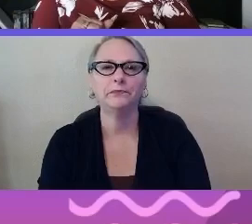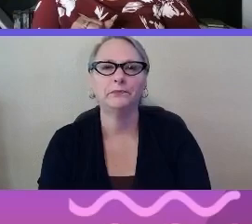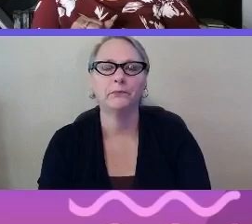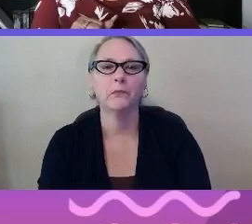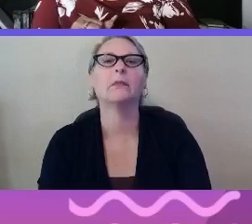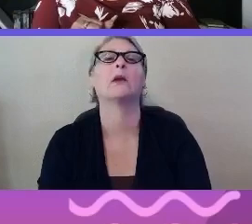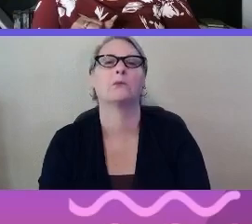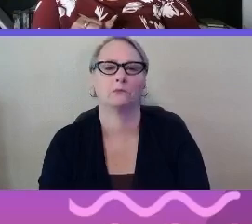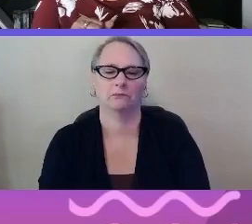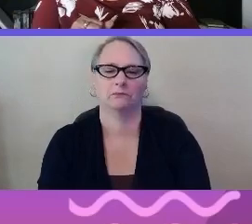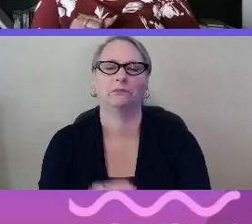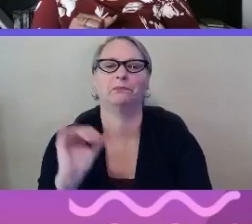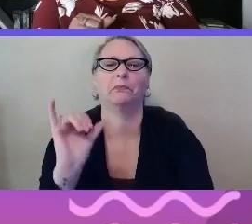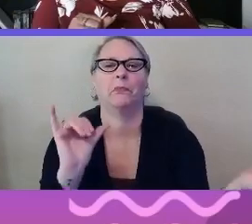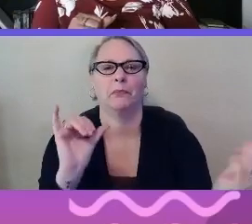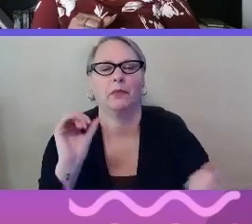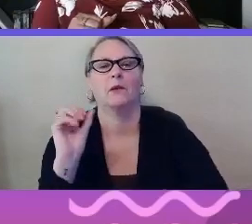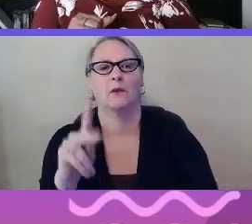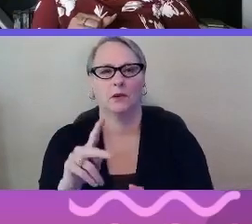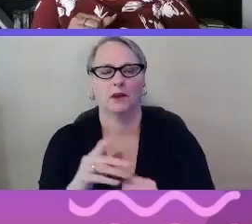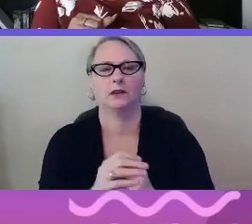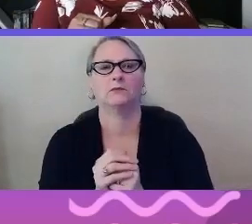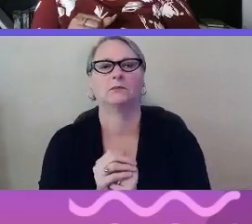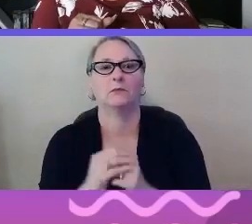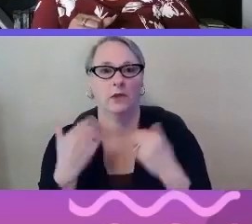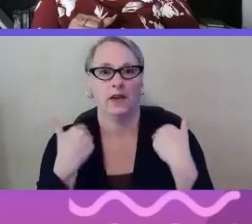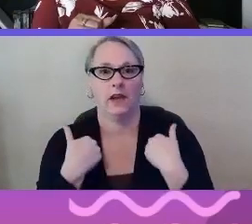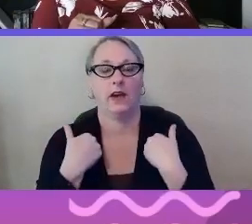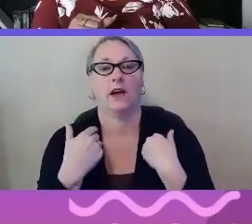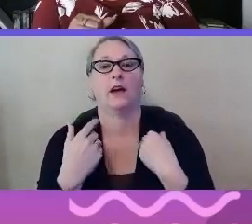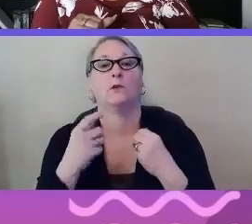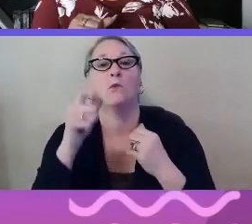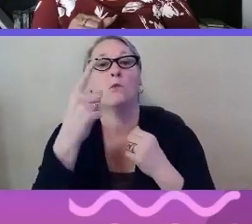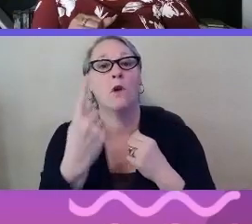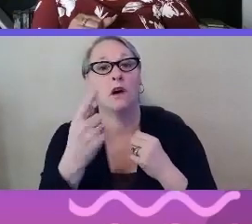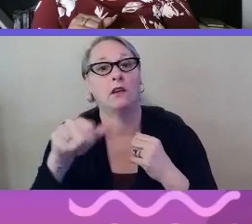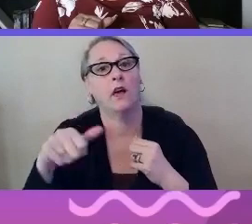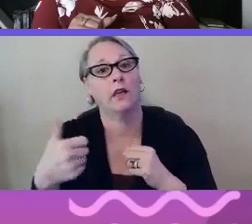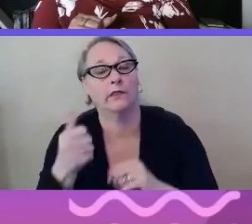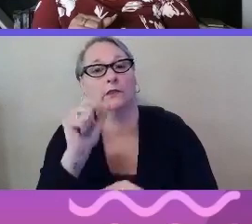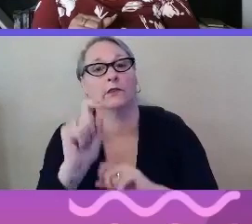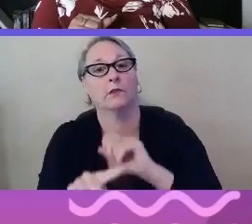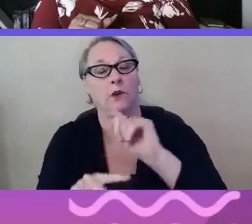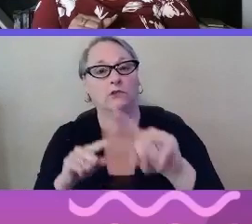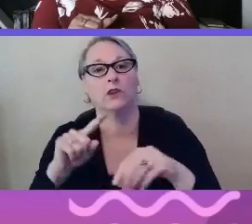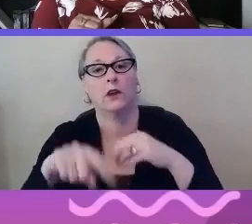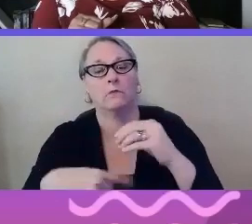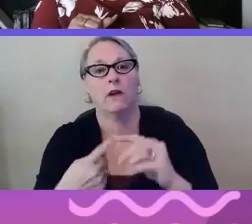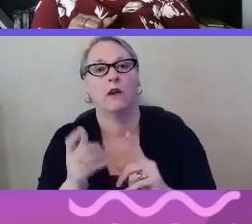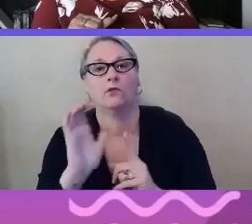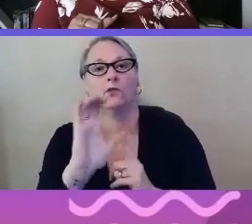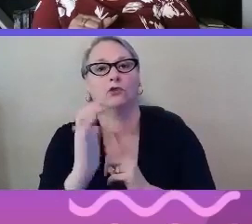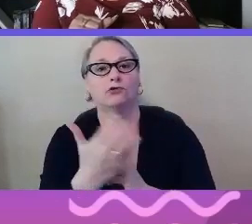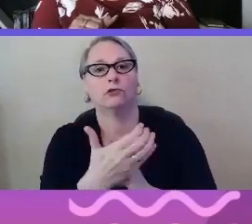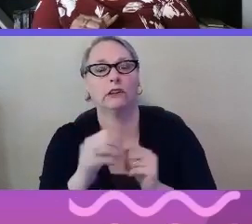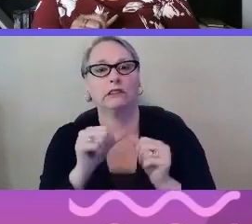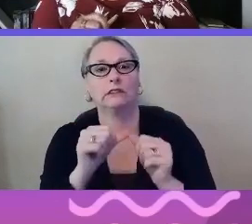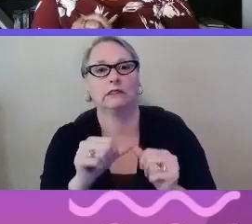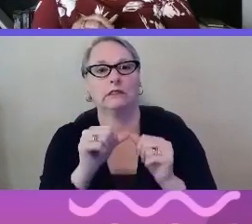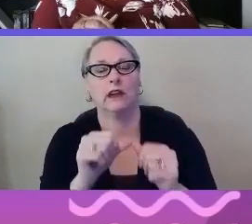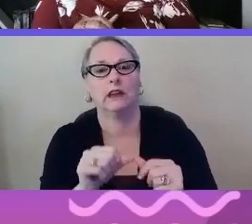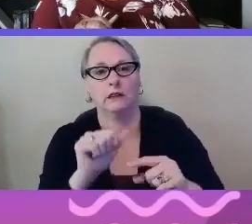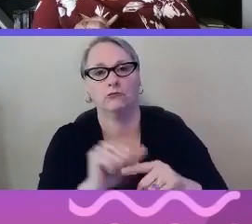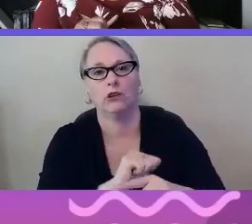Okay, yes. We had one other question, about culturally sustaining practices and